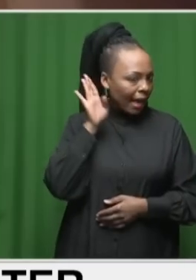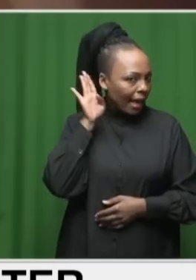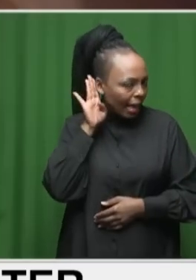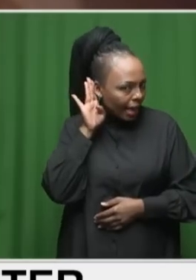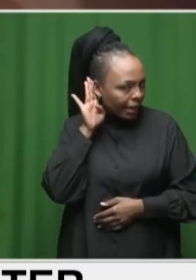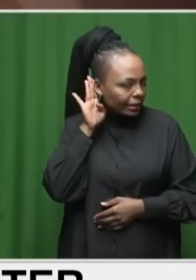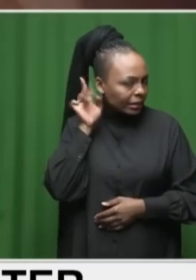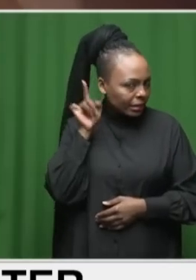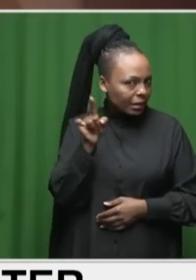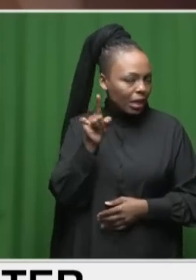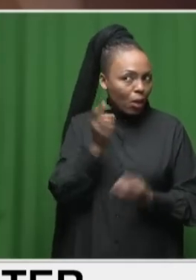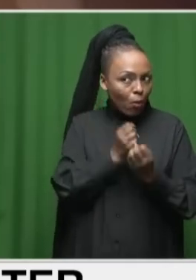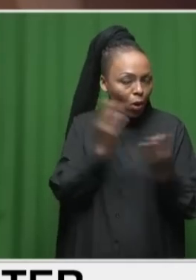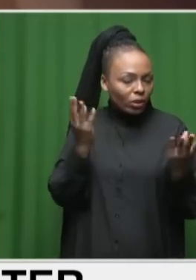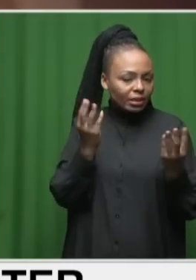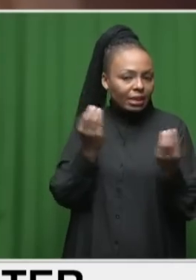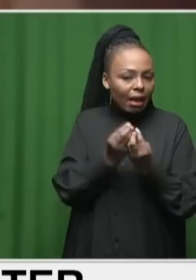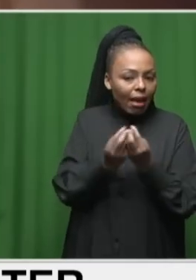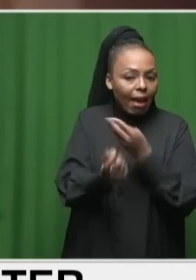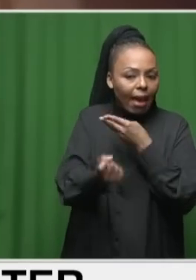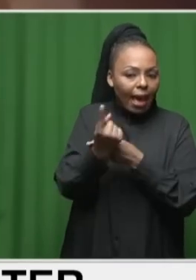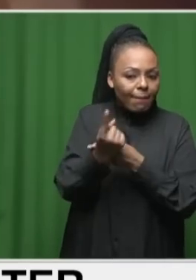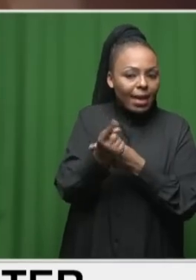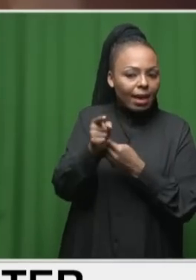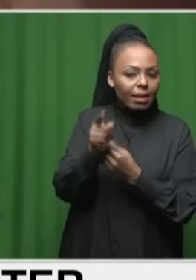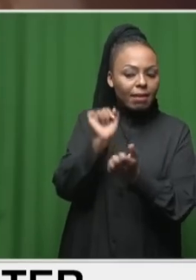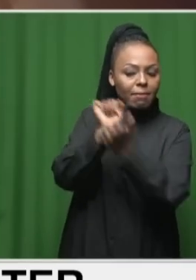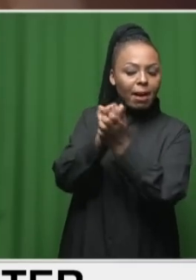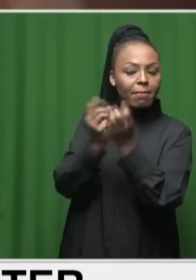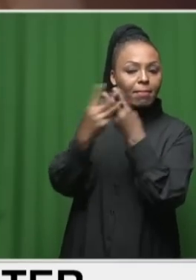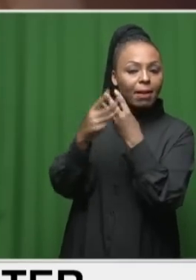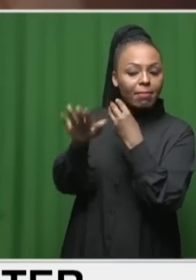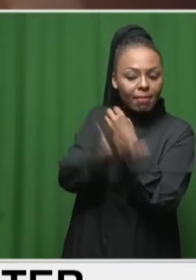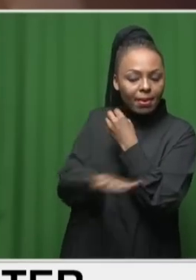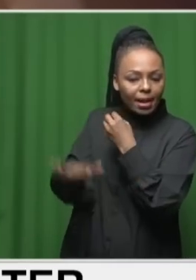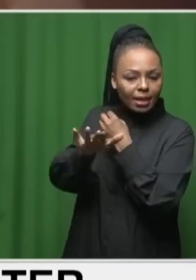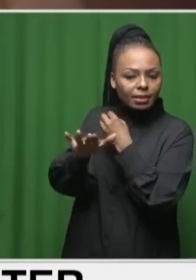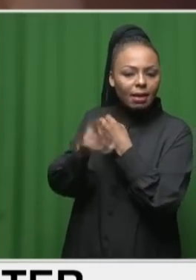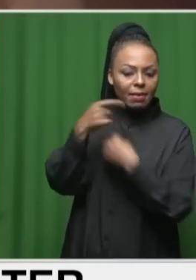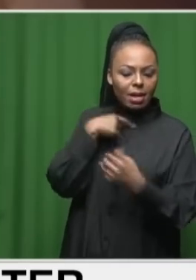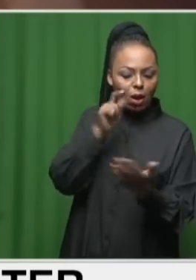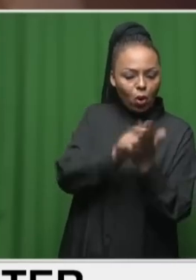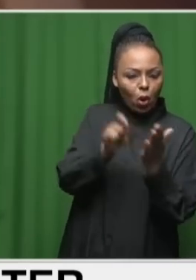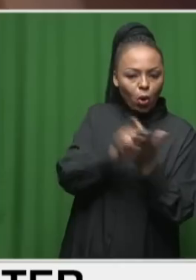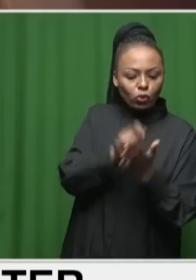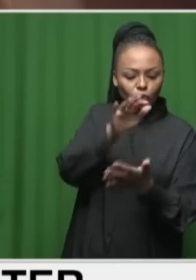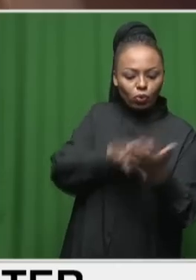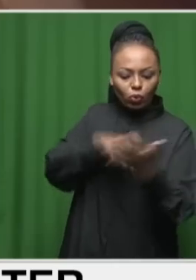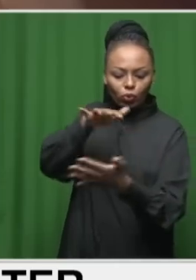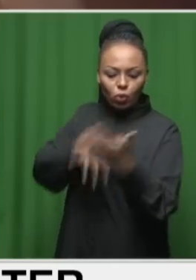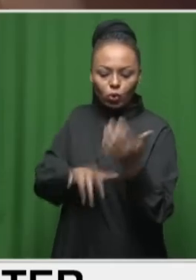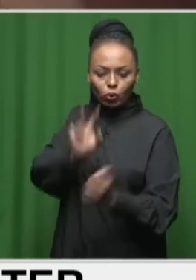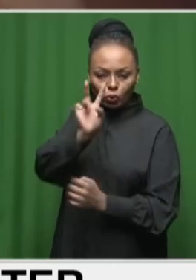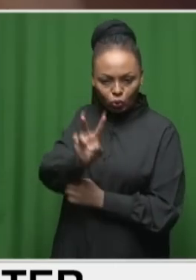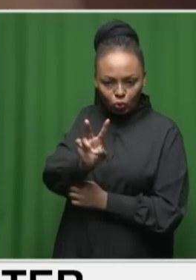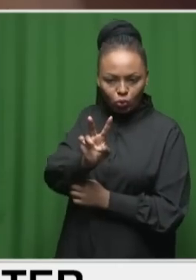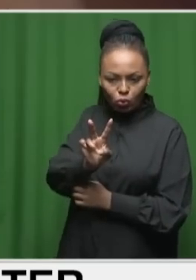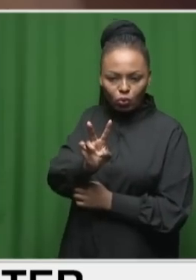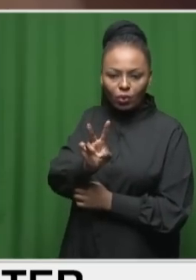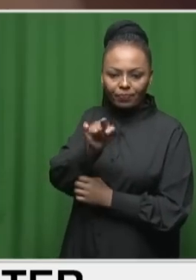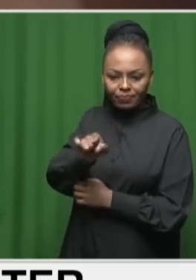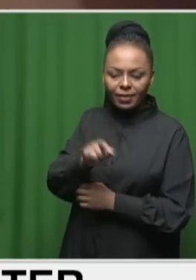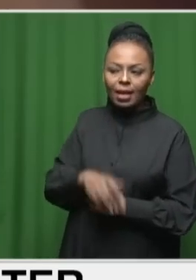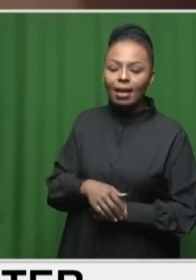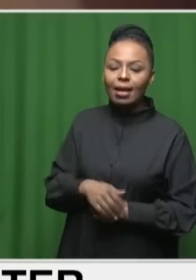lot of deaths happening in that prison, but I wrote about 2 cases that I could corroborate. And there